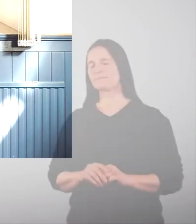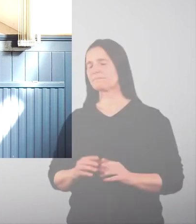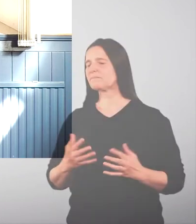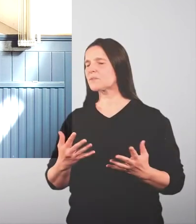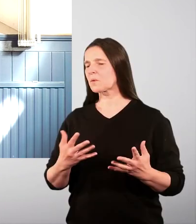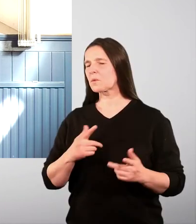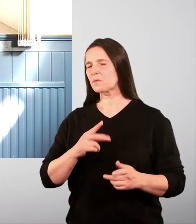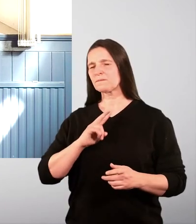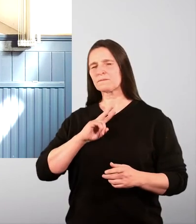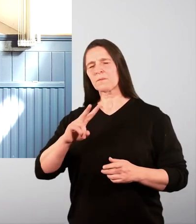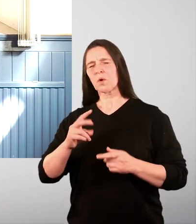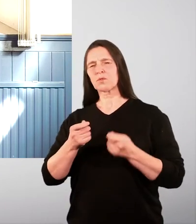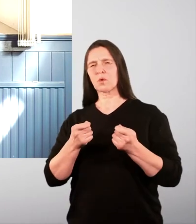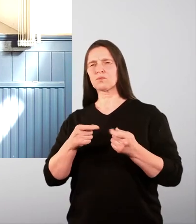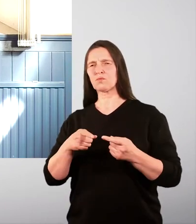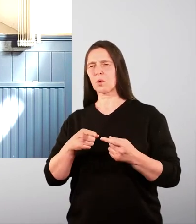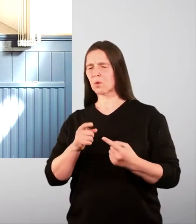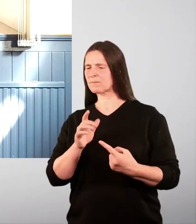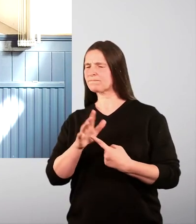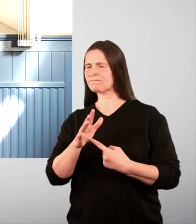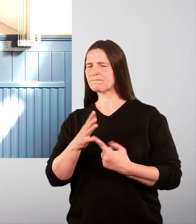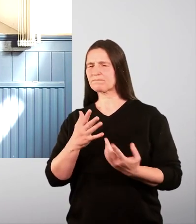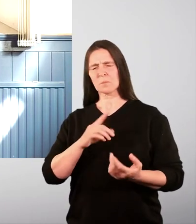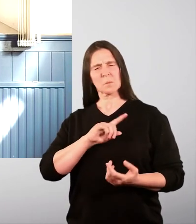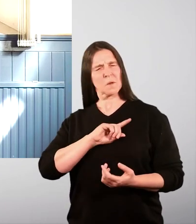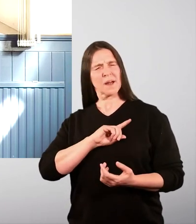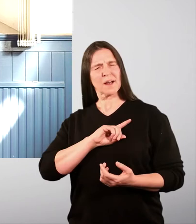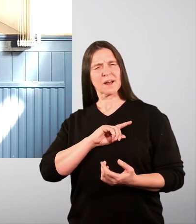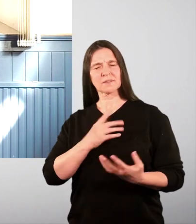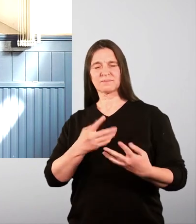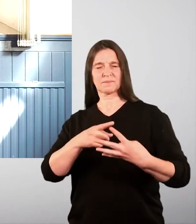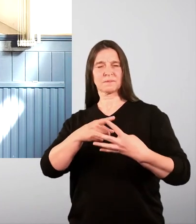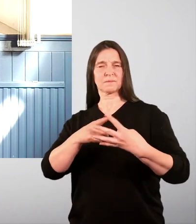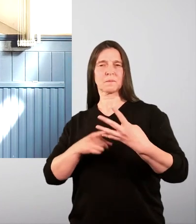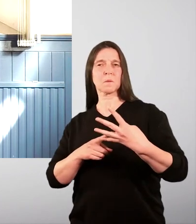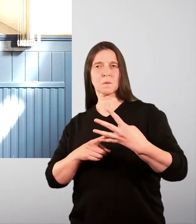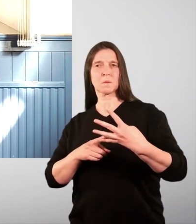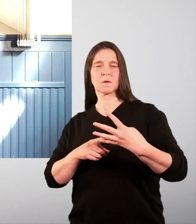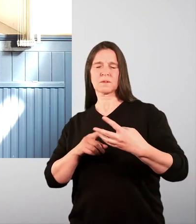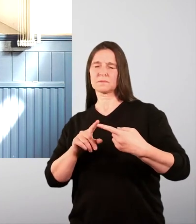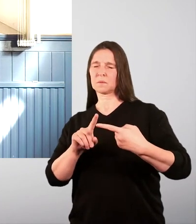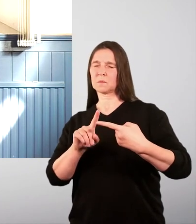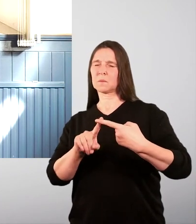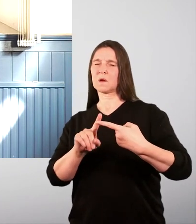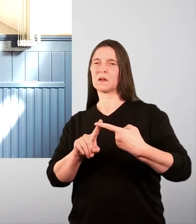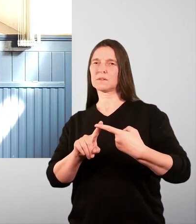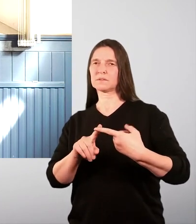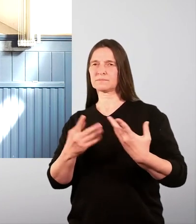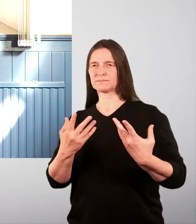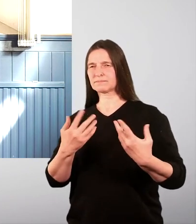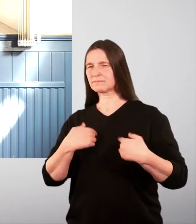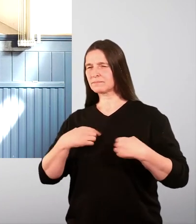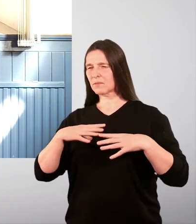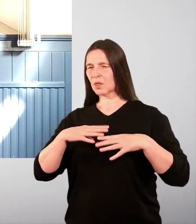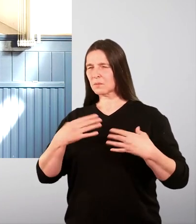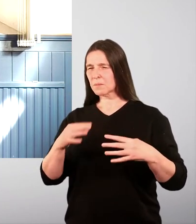with law. It's your non-violent means when it comes to law. You could have run away, but if you can't run away, use your